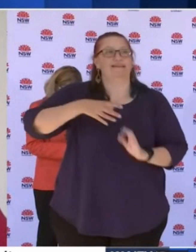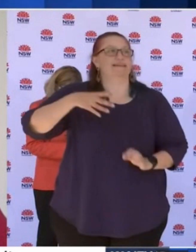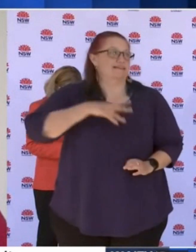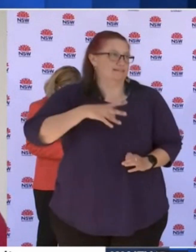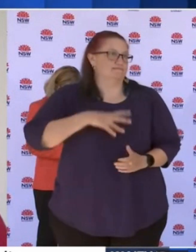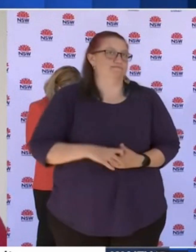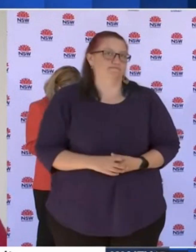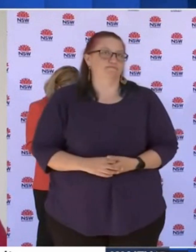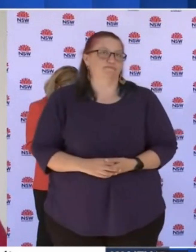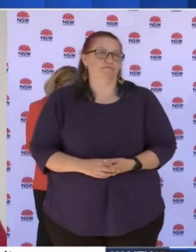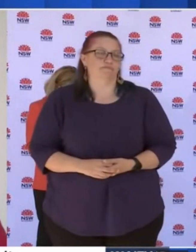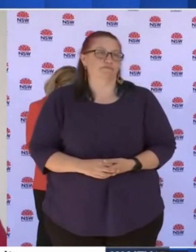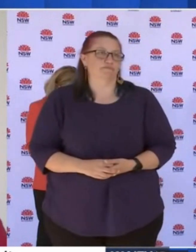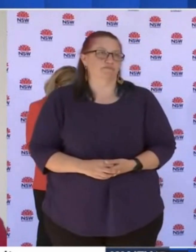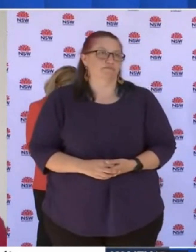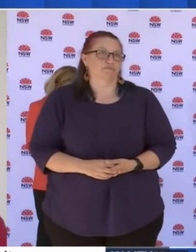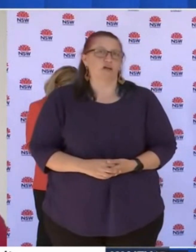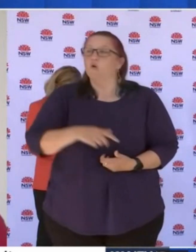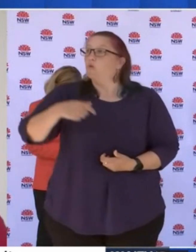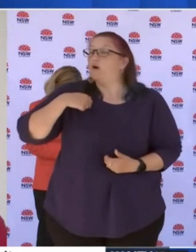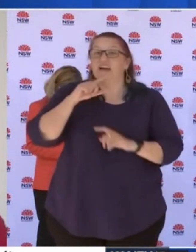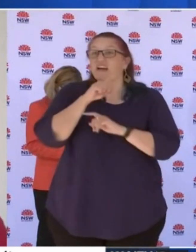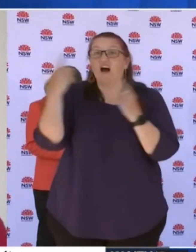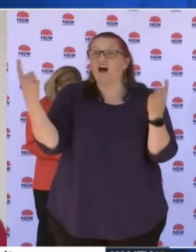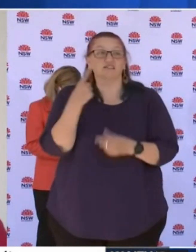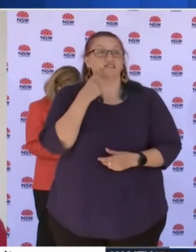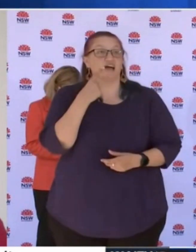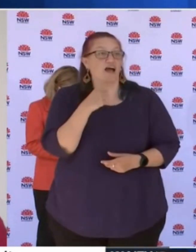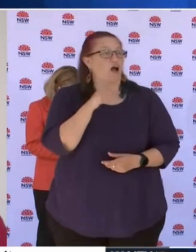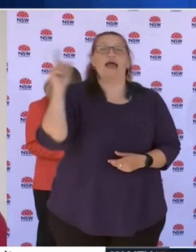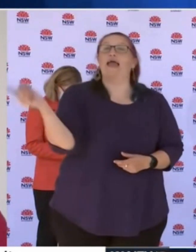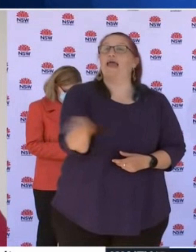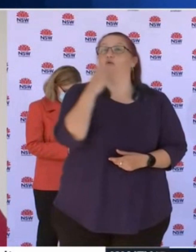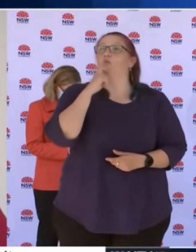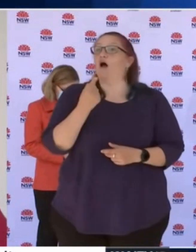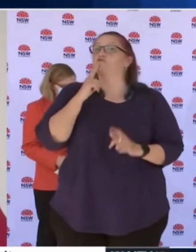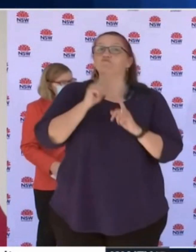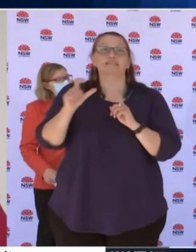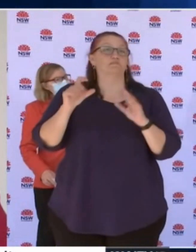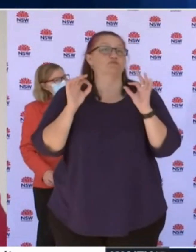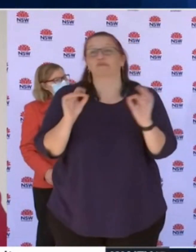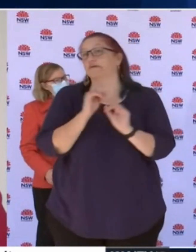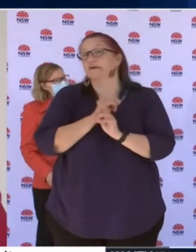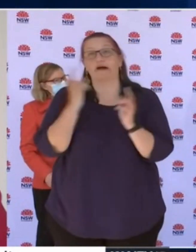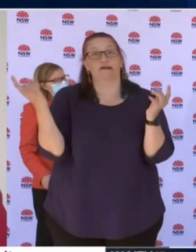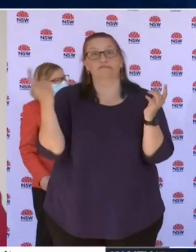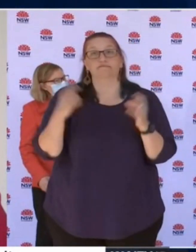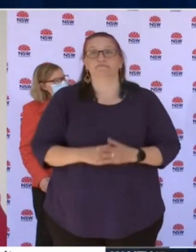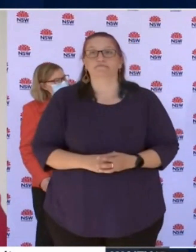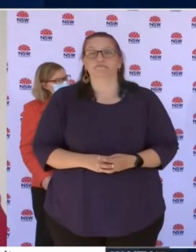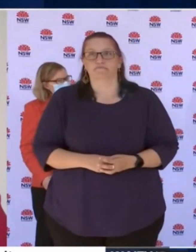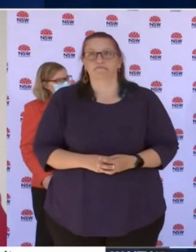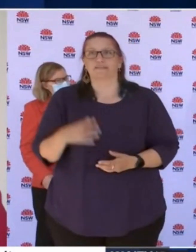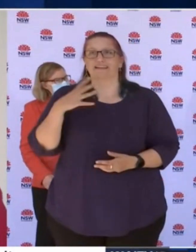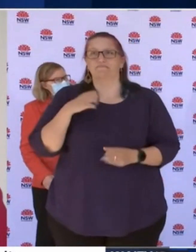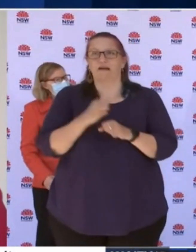that everybody will do the right thing 100% of the time, but we need to be able to assume that. So please, can I say to everybody, please follow